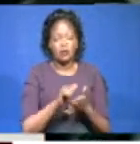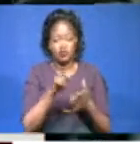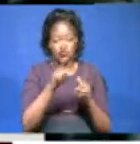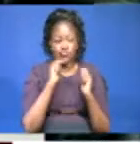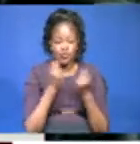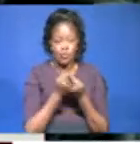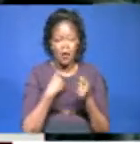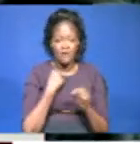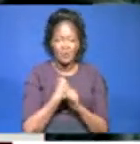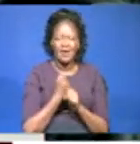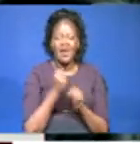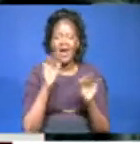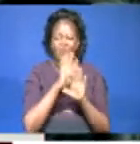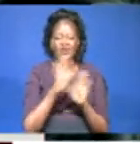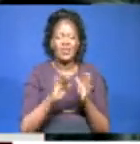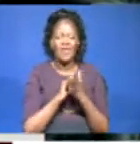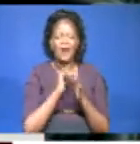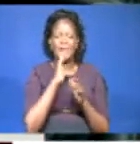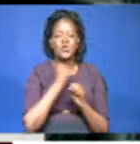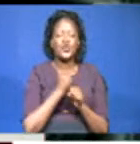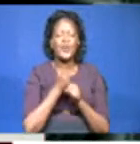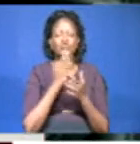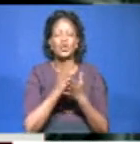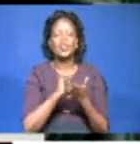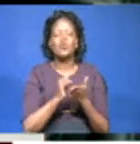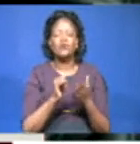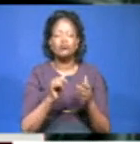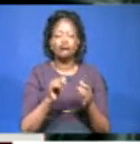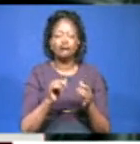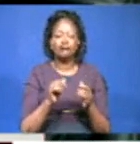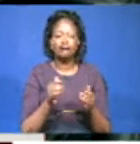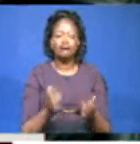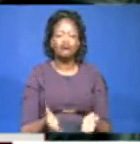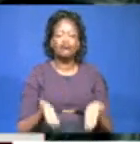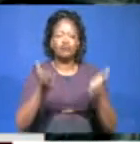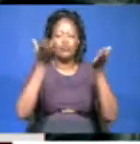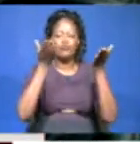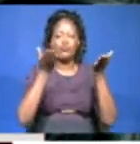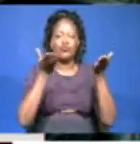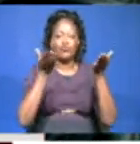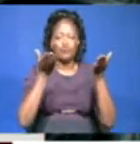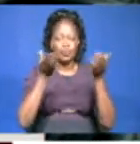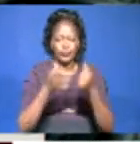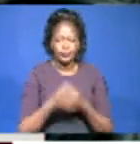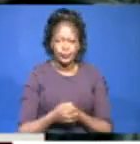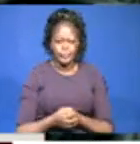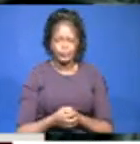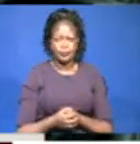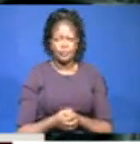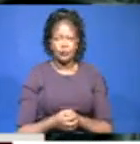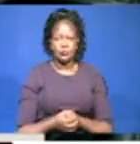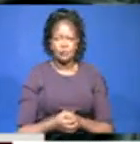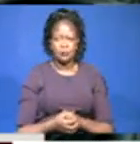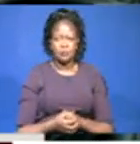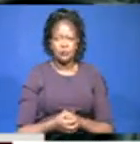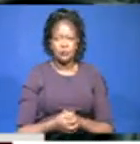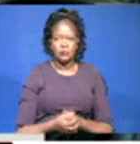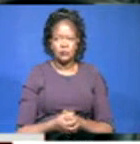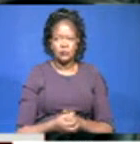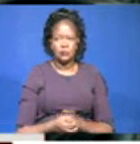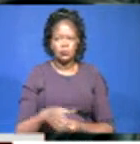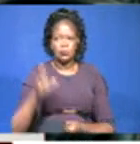things that have been done to ensure that we have moved from where we were to where we are now. Madam CS,